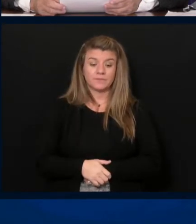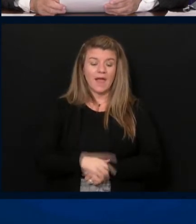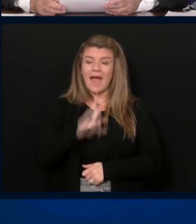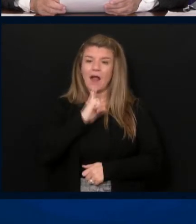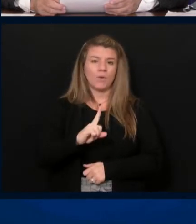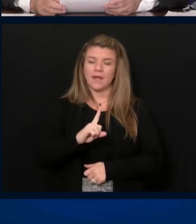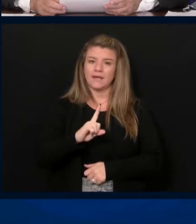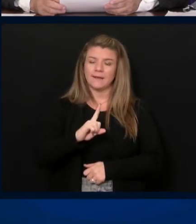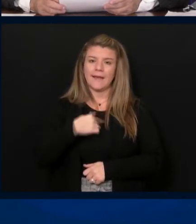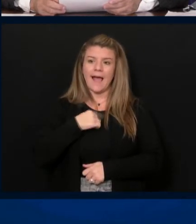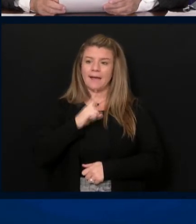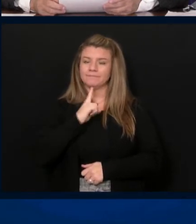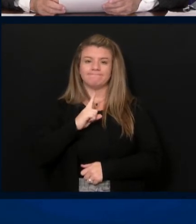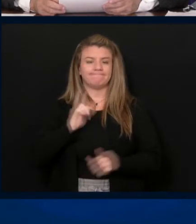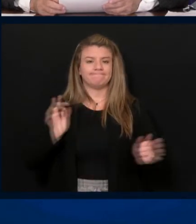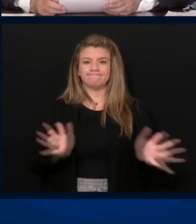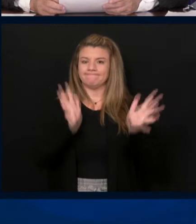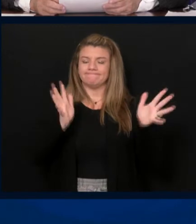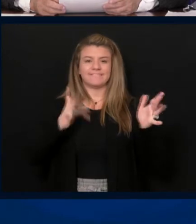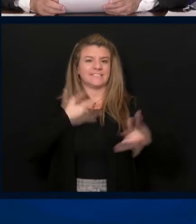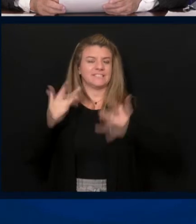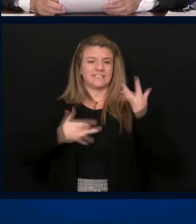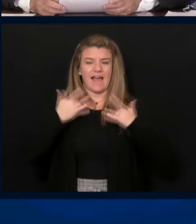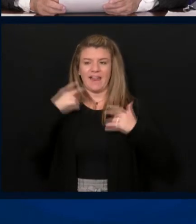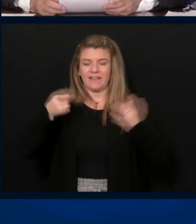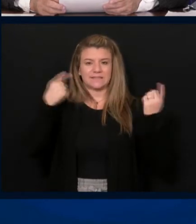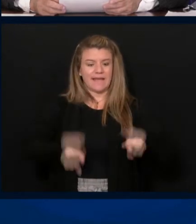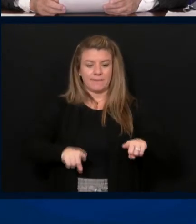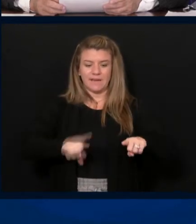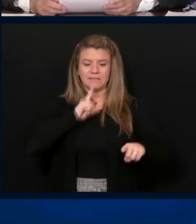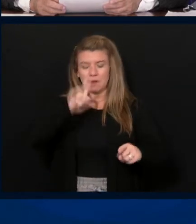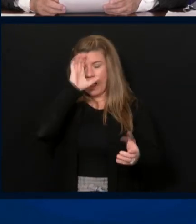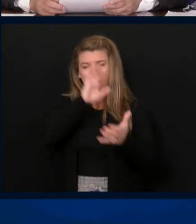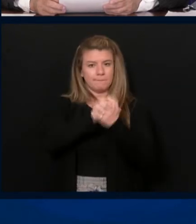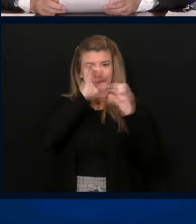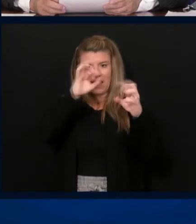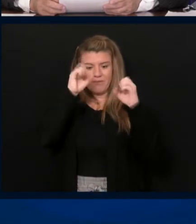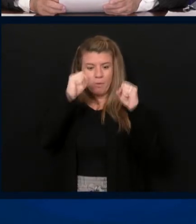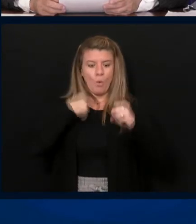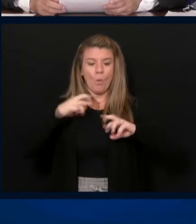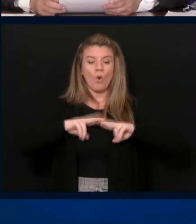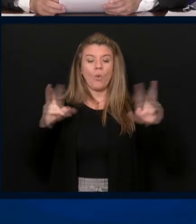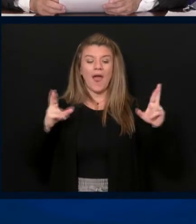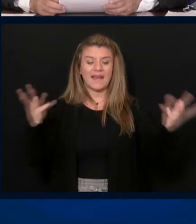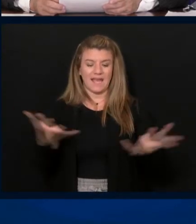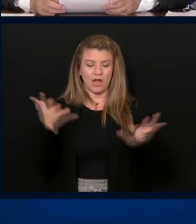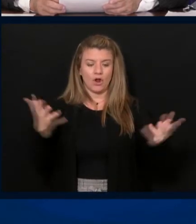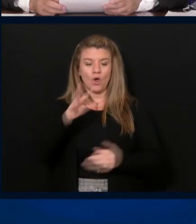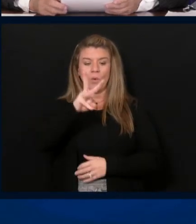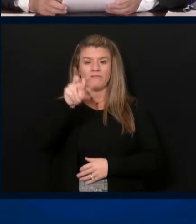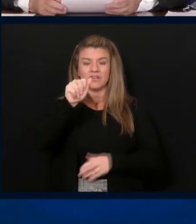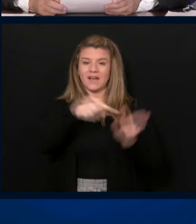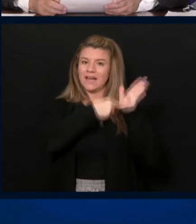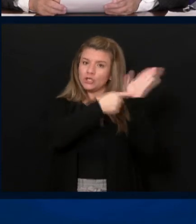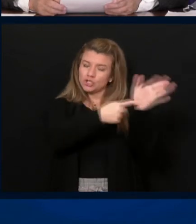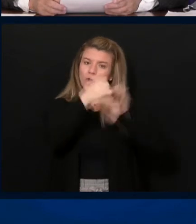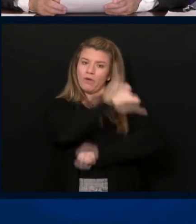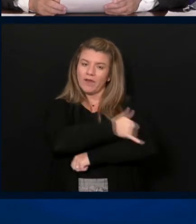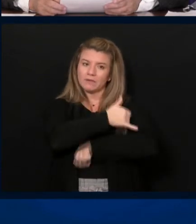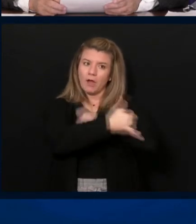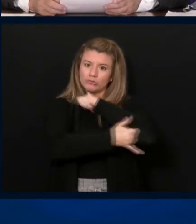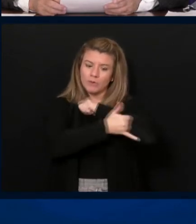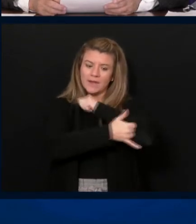express how incredible the achievement of all this has been. It's been unbelievable. And we're ready in West Virginia and to show the rest of the country just how